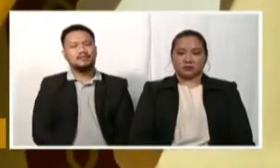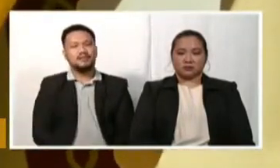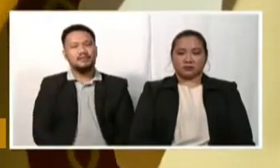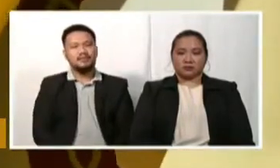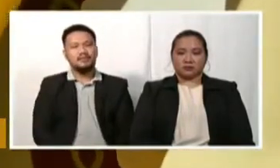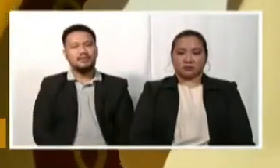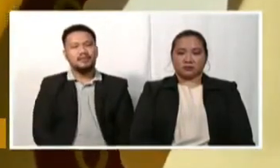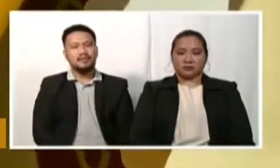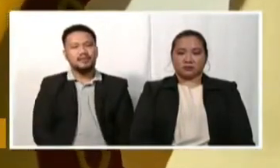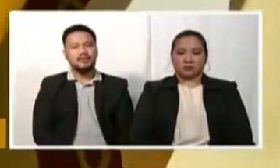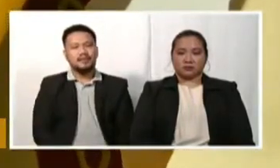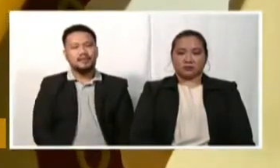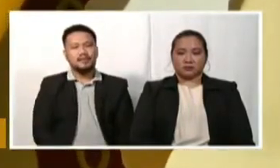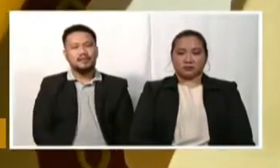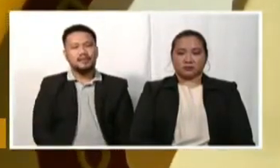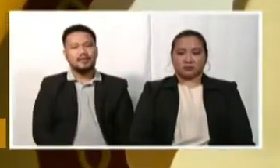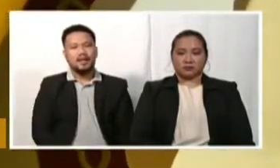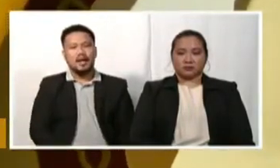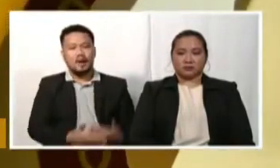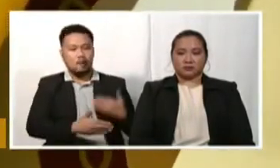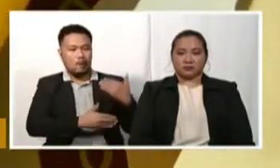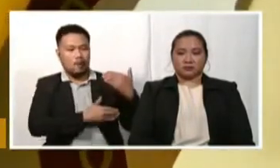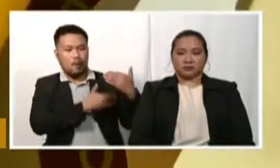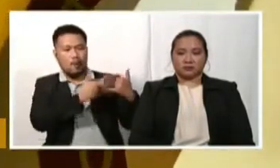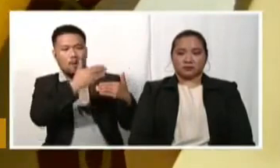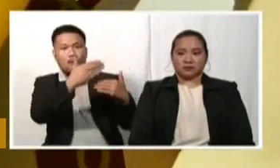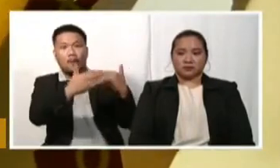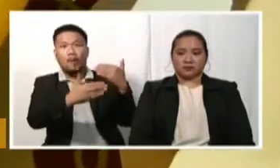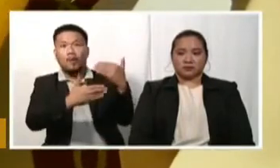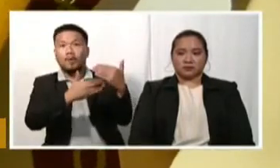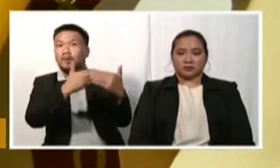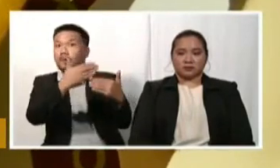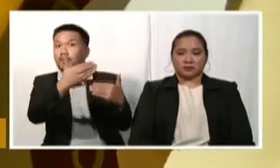and all the ages